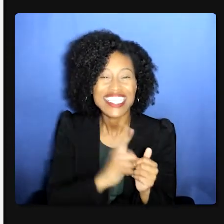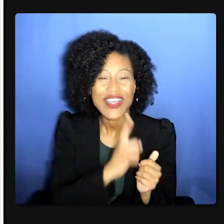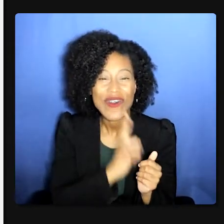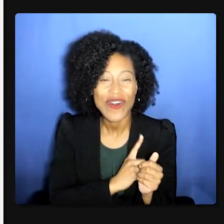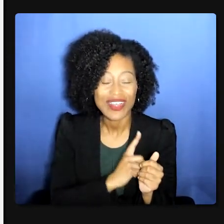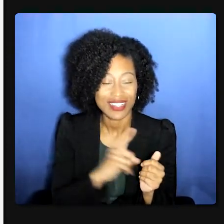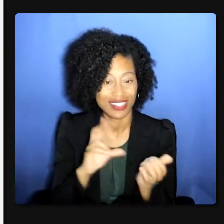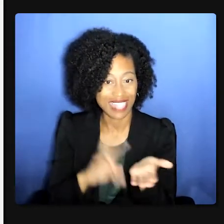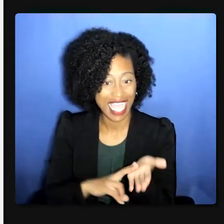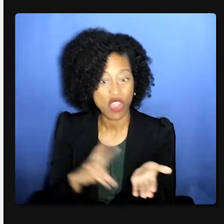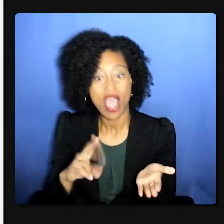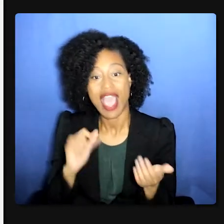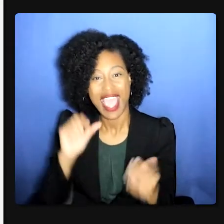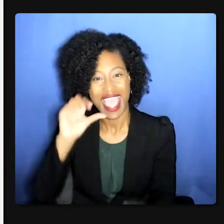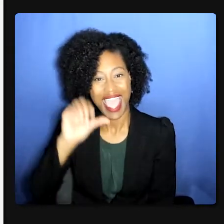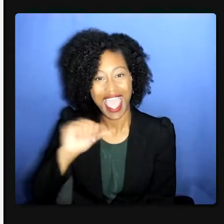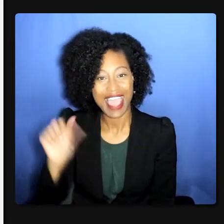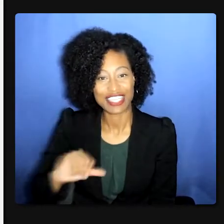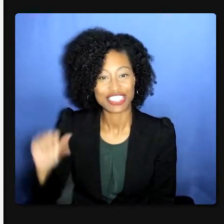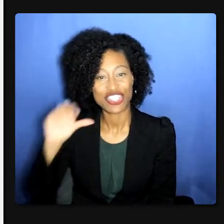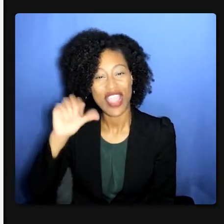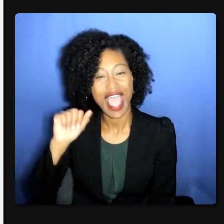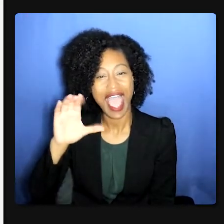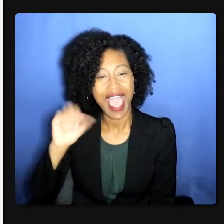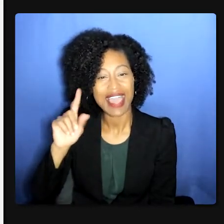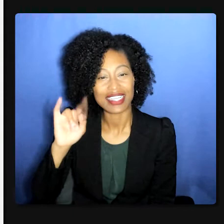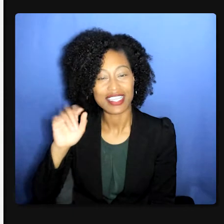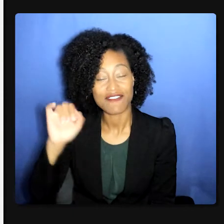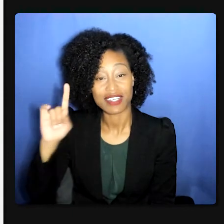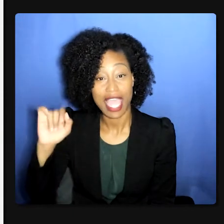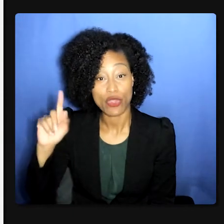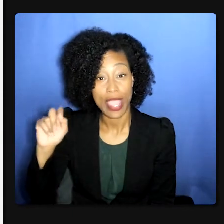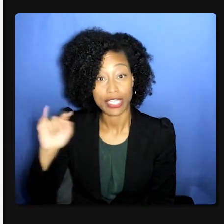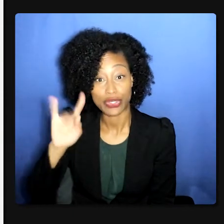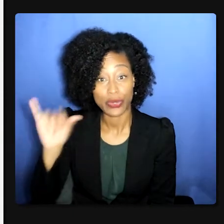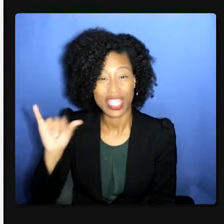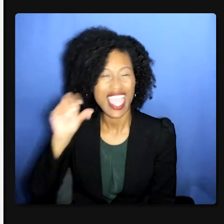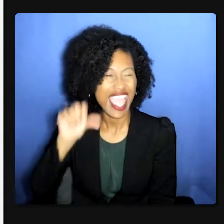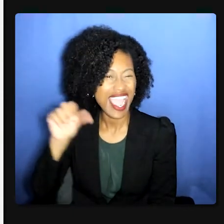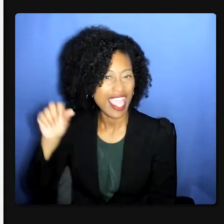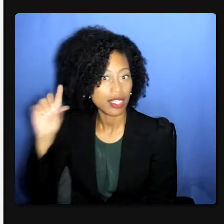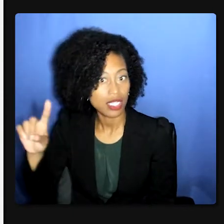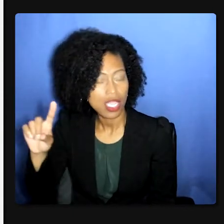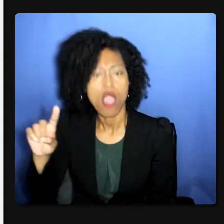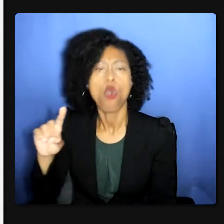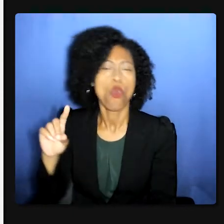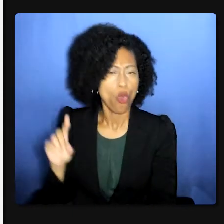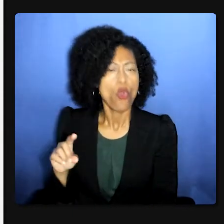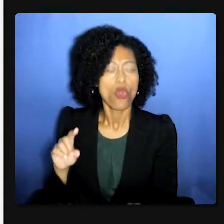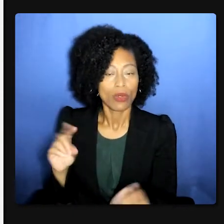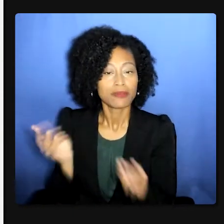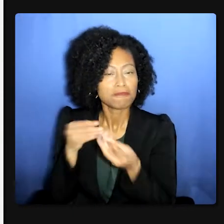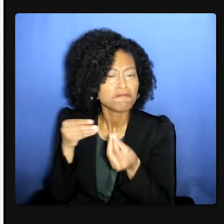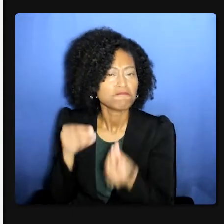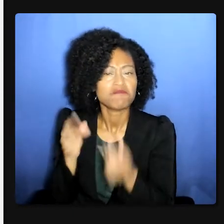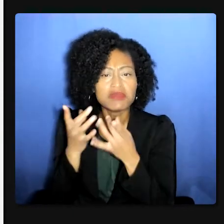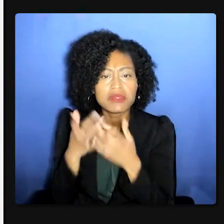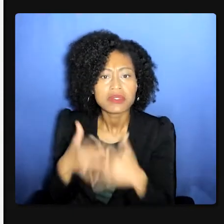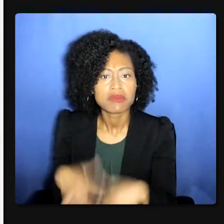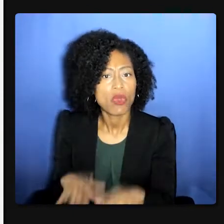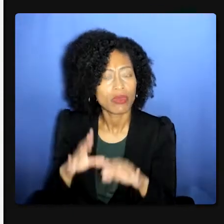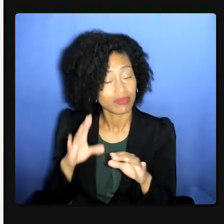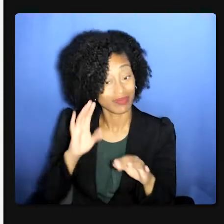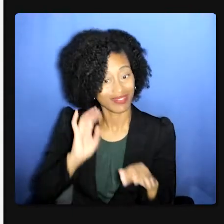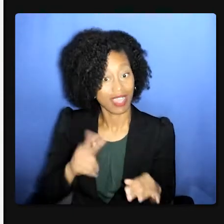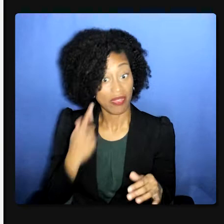service integrates well with Azure Active Directory, and as you can see here, it's a pretty seamless experience. Then, they sync to the latest